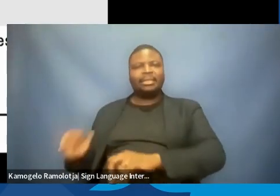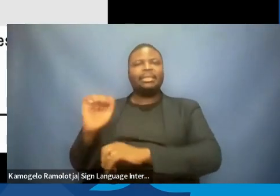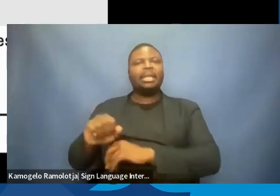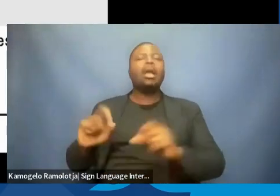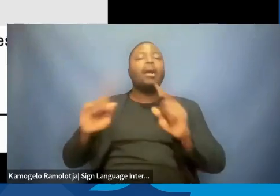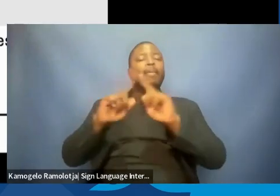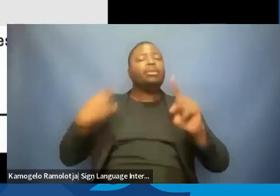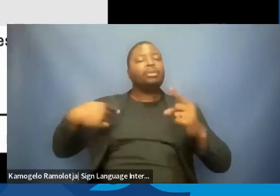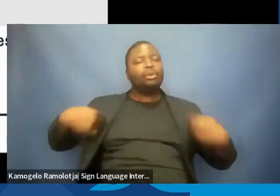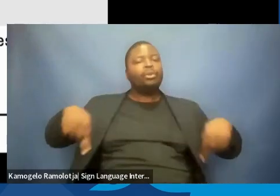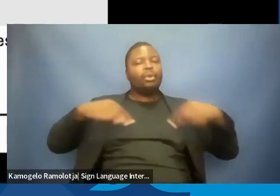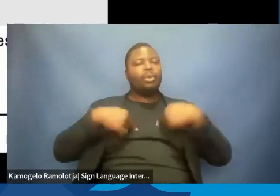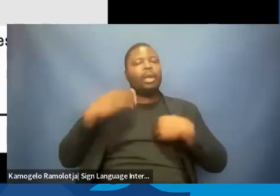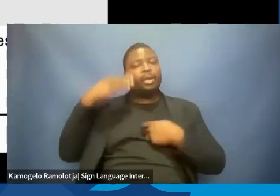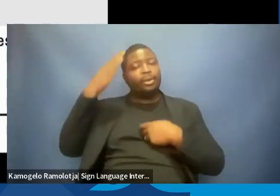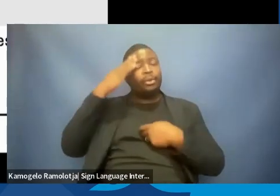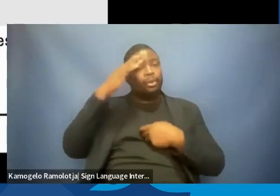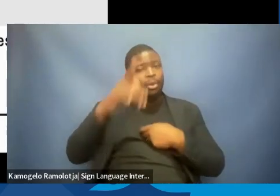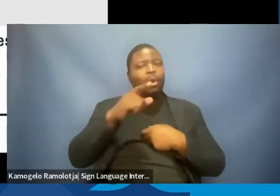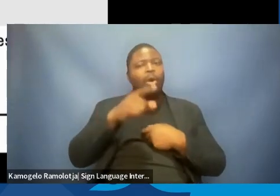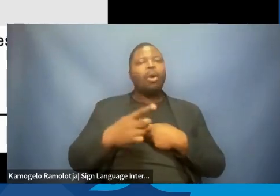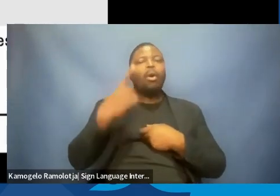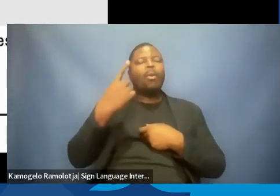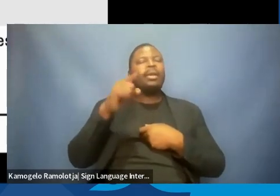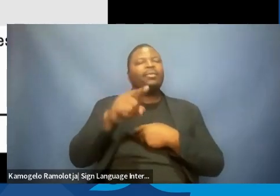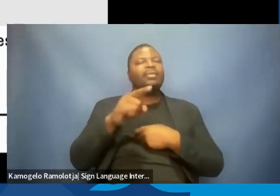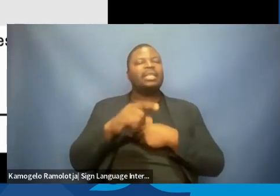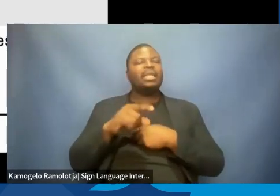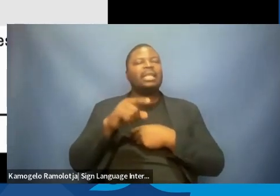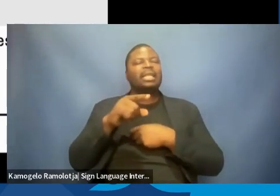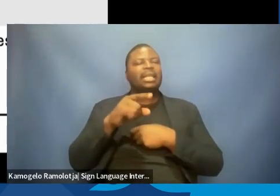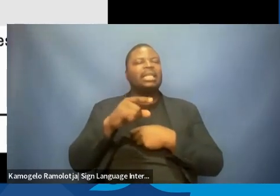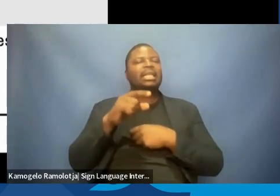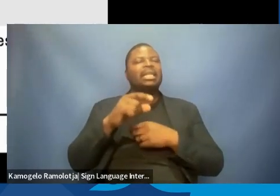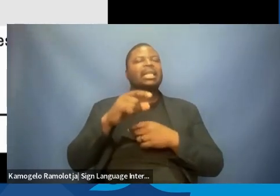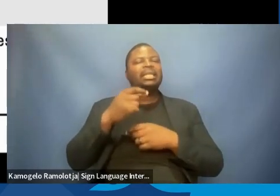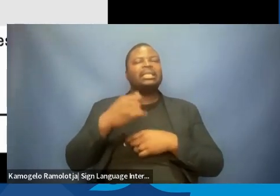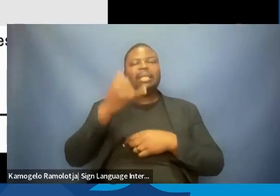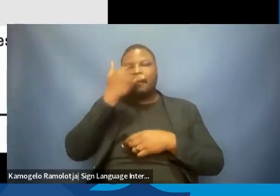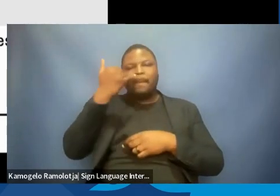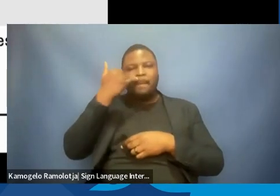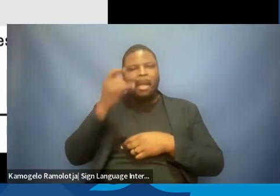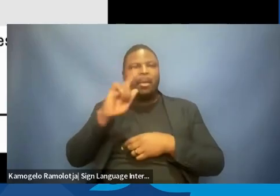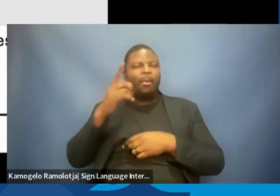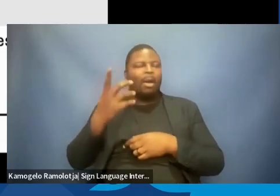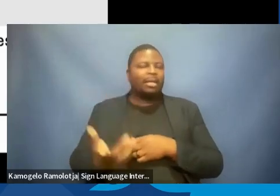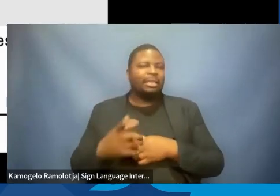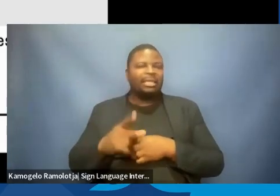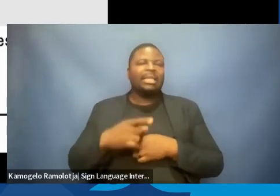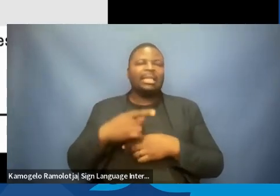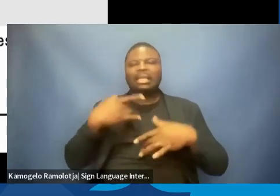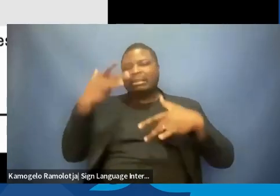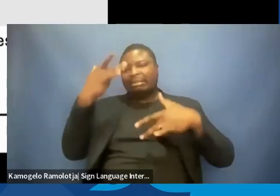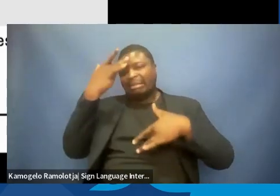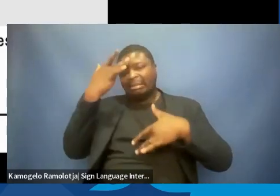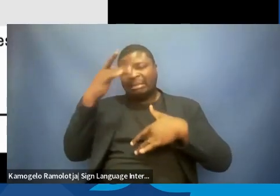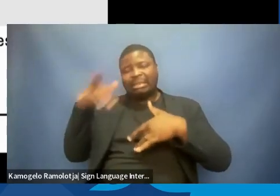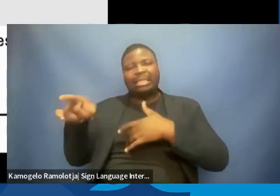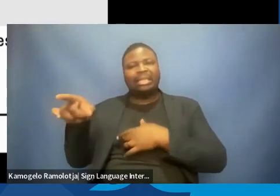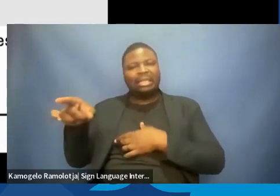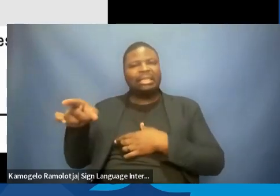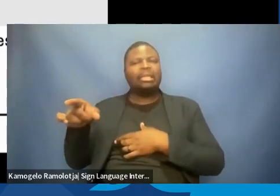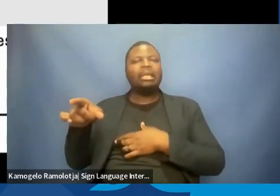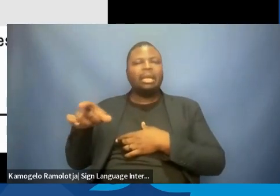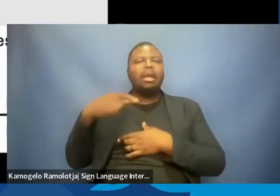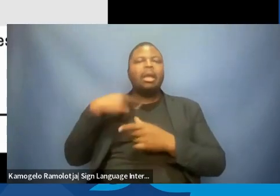known. These are not my opinions. These are based in evidence, based on research. So we know that one